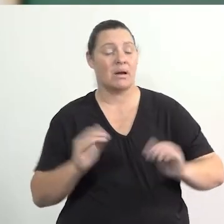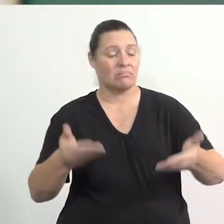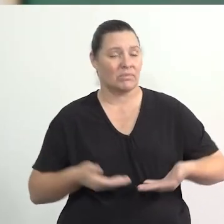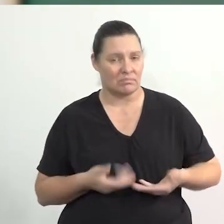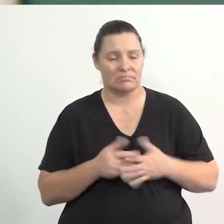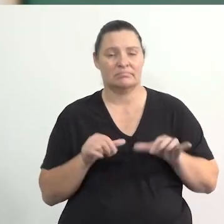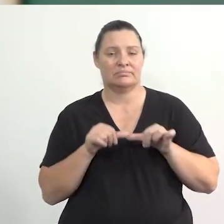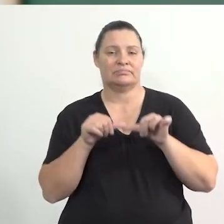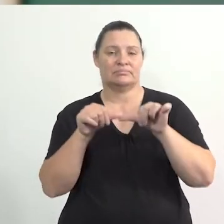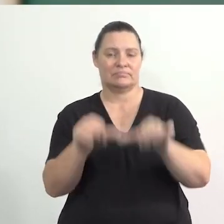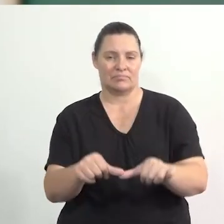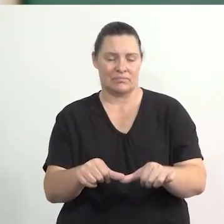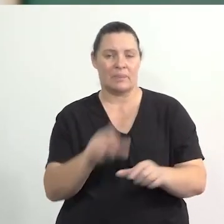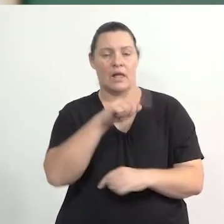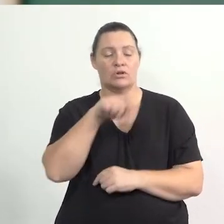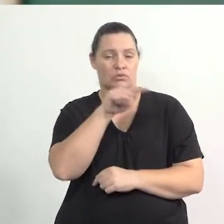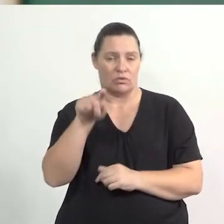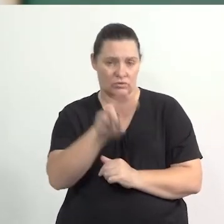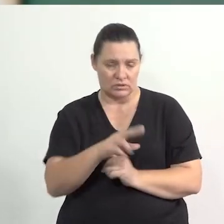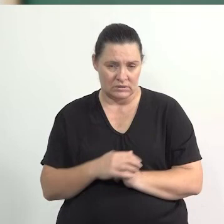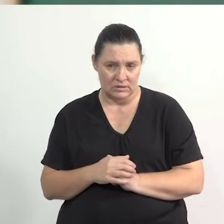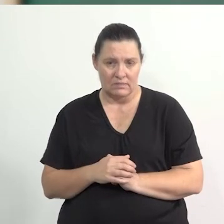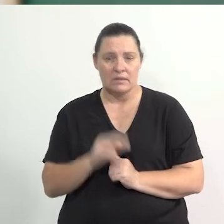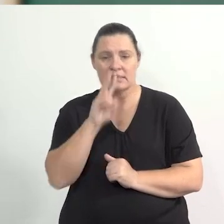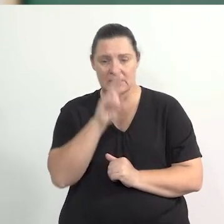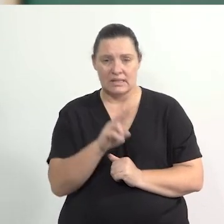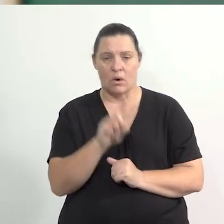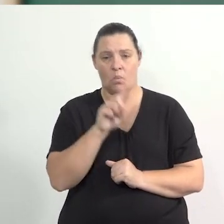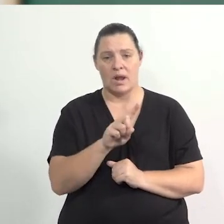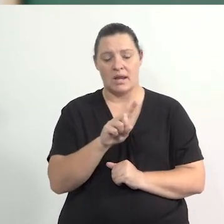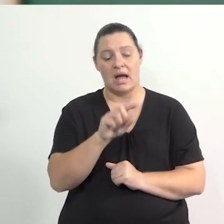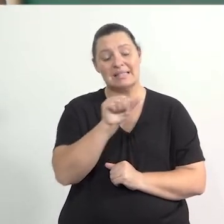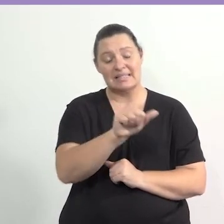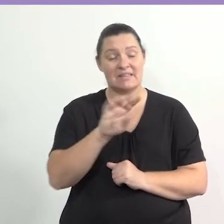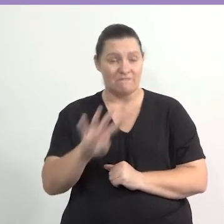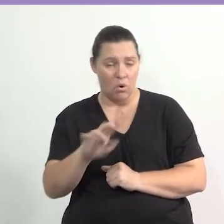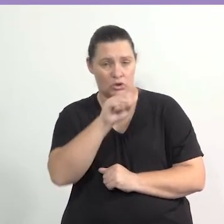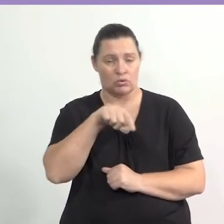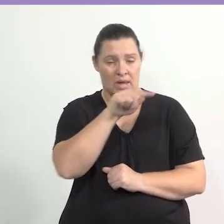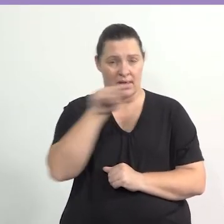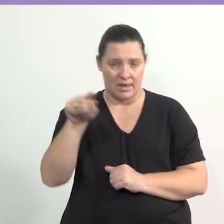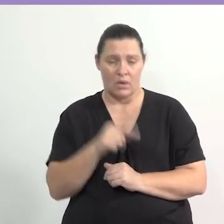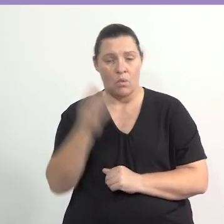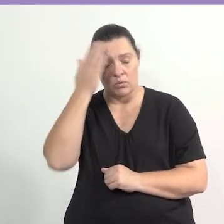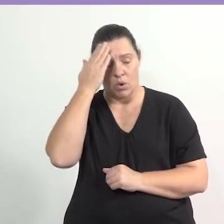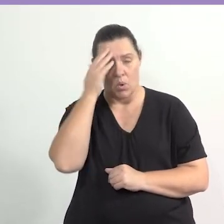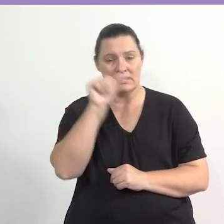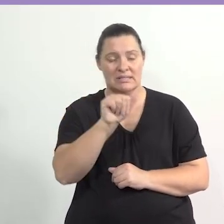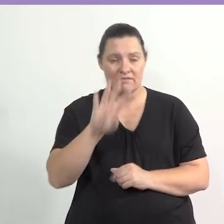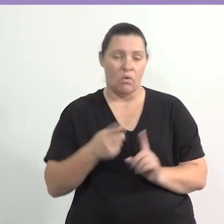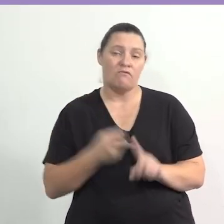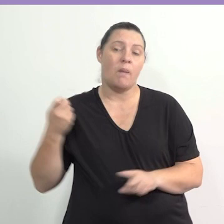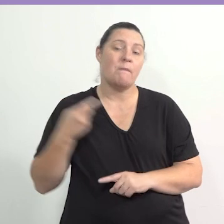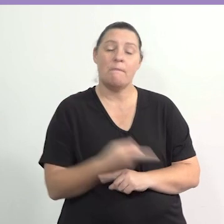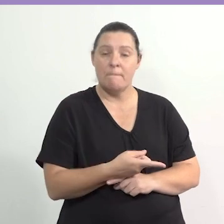Welcome back, learners, and let's continue with our square roots. So let us look at the square root of 64. Again, we know that